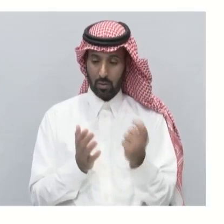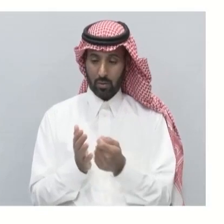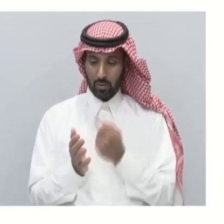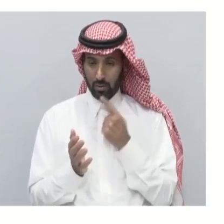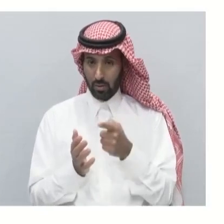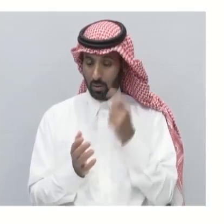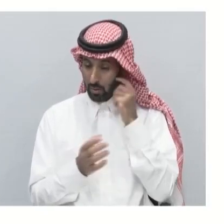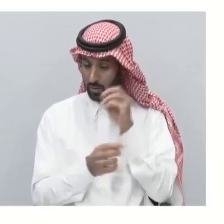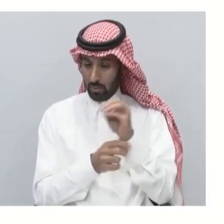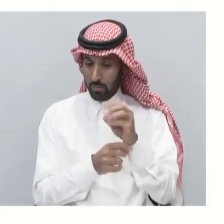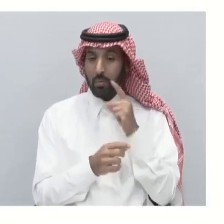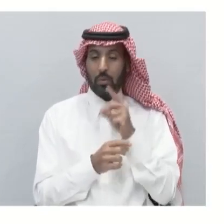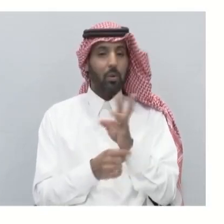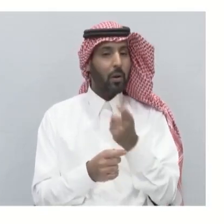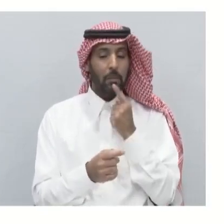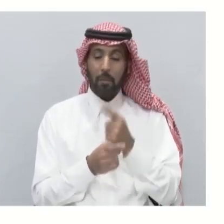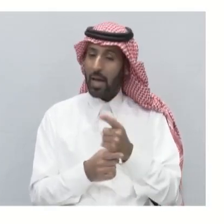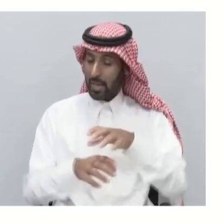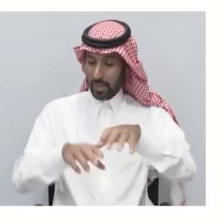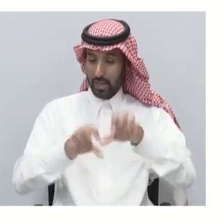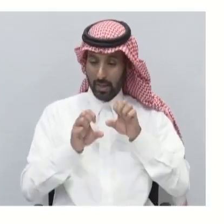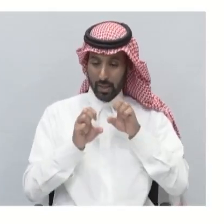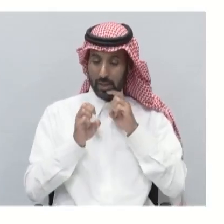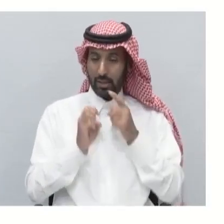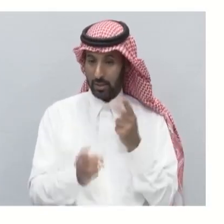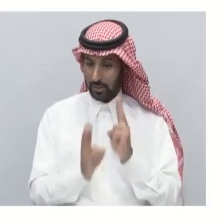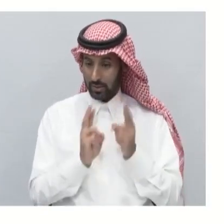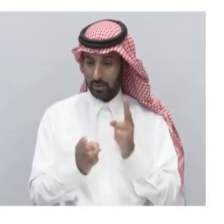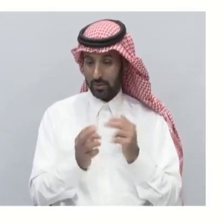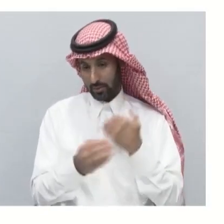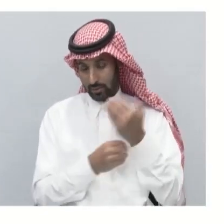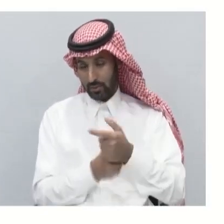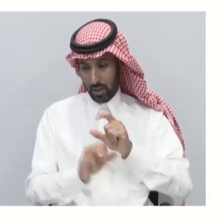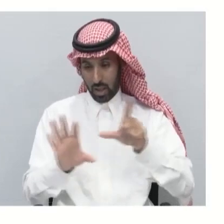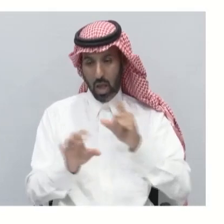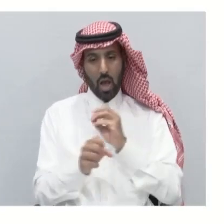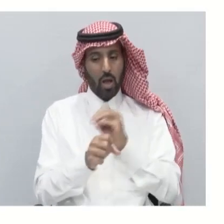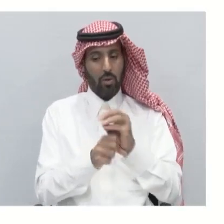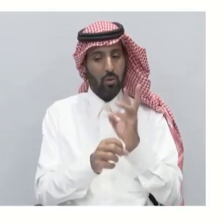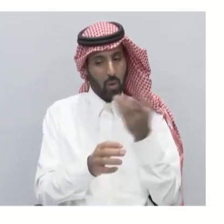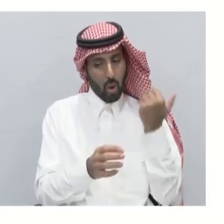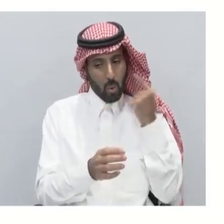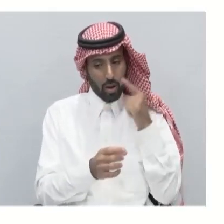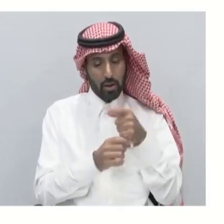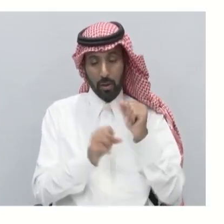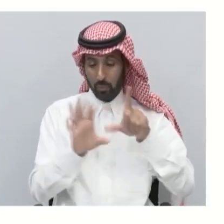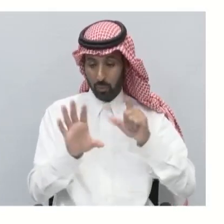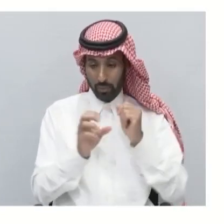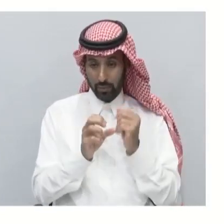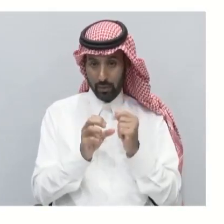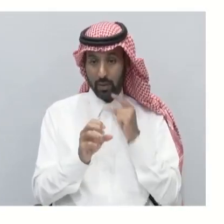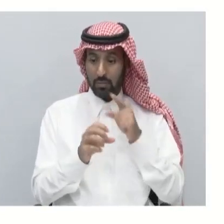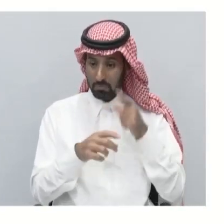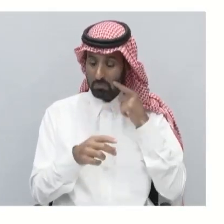to remind you of my graduation party next week. I have told you about it weeks ago.